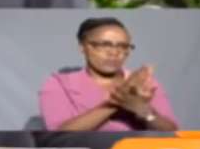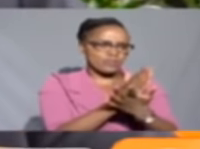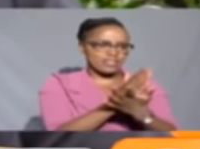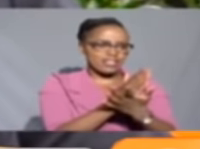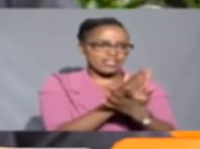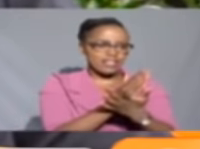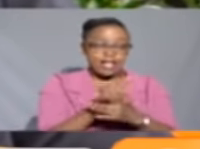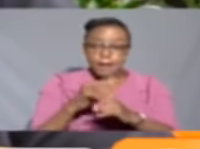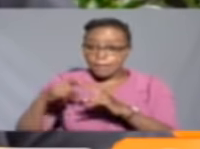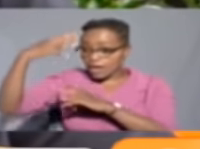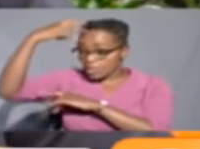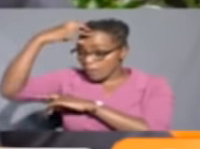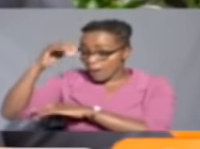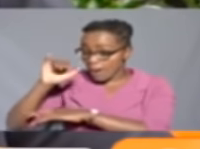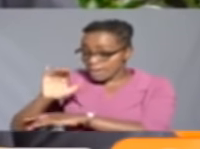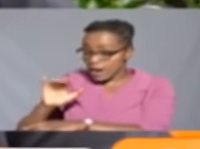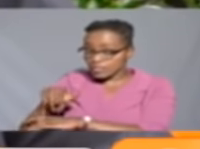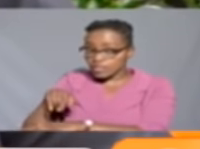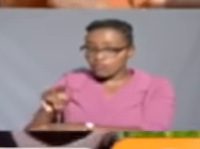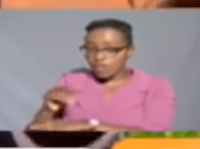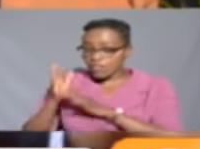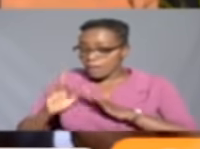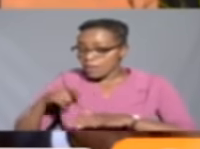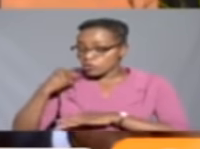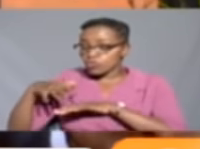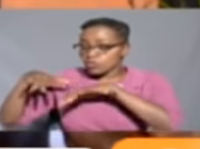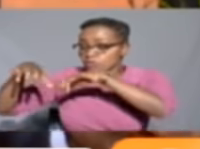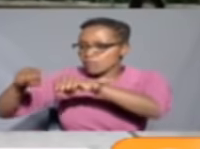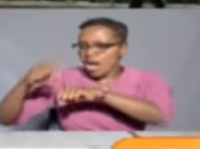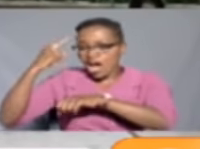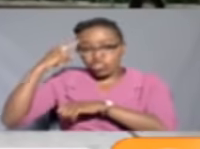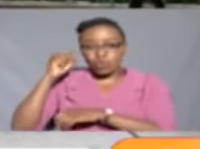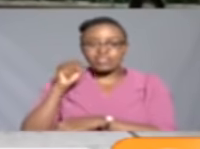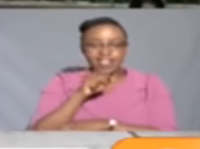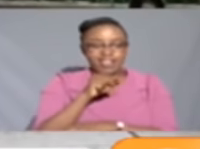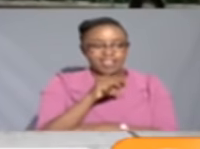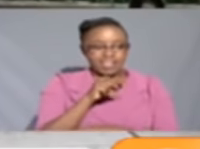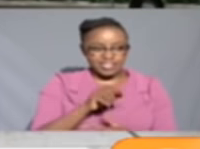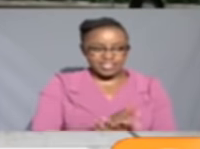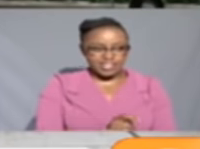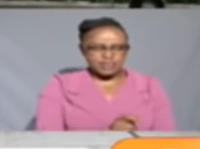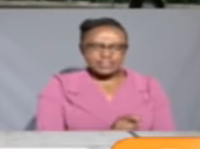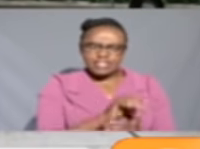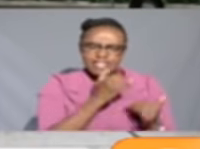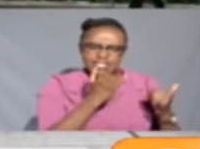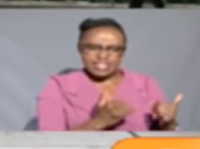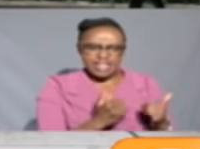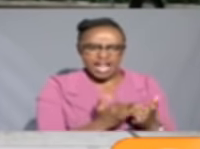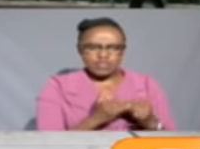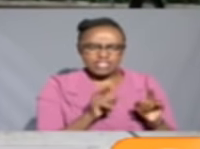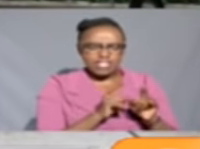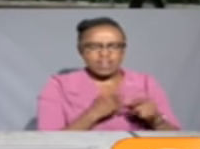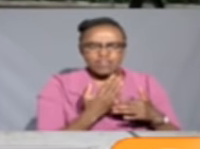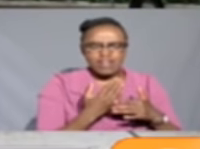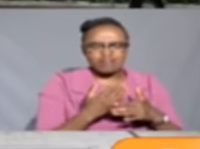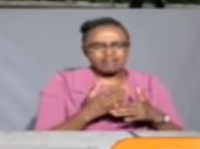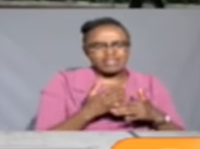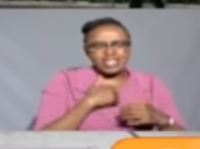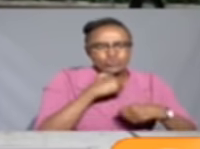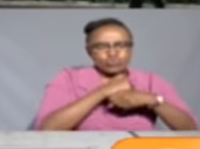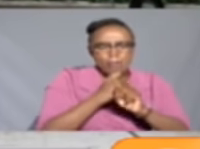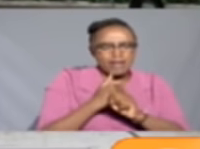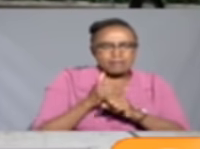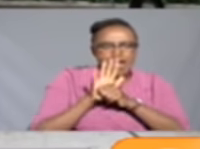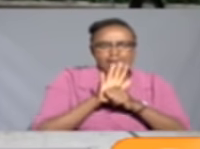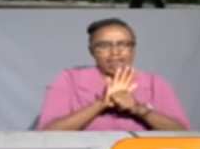That Miguna was his apparent or heir apparent? That is what he thought. And he now had to cut my legs. In fact, not just